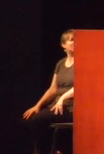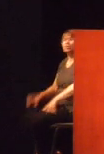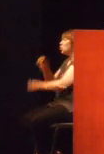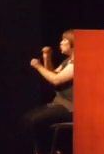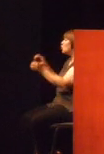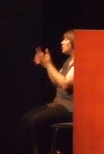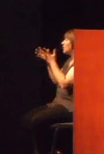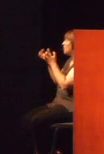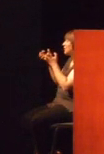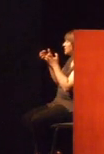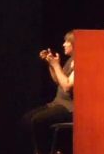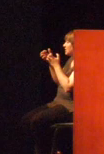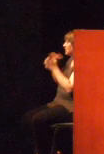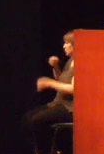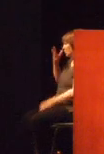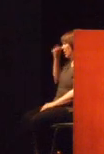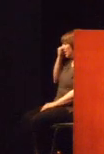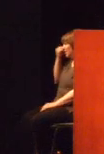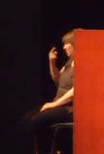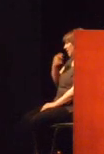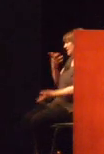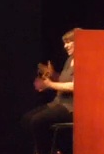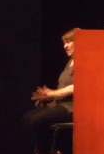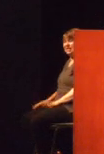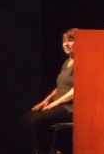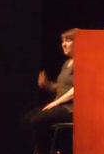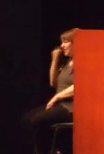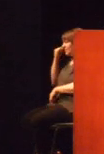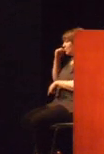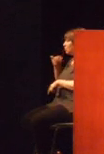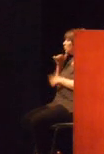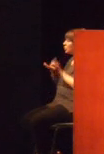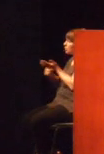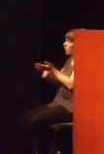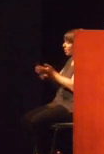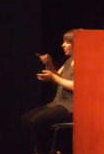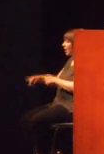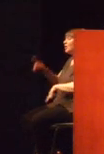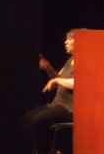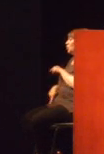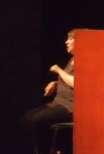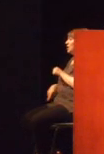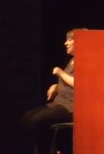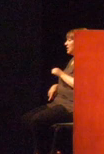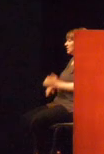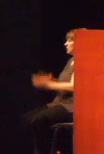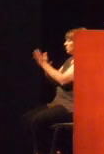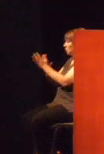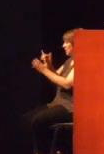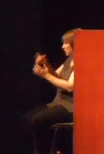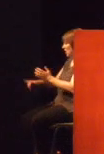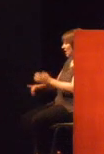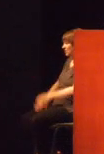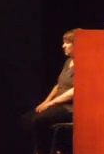ways to be white. And she says, but the thing is, when we don't talk about whiteness, we can't address the racial dynamics in our society.